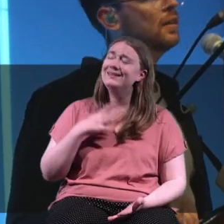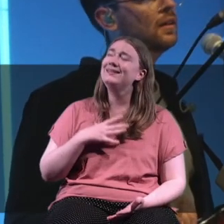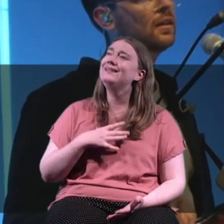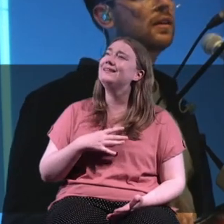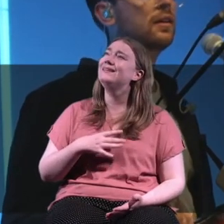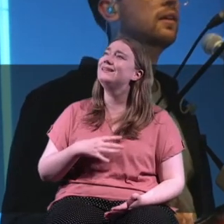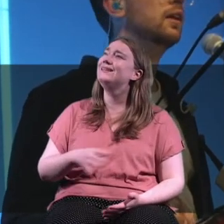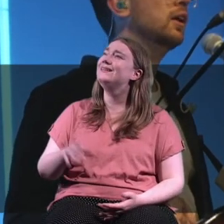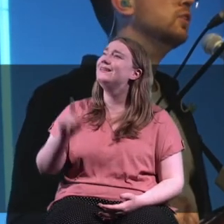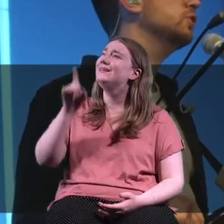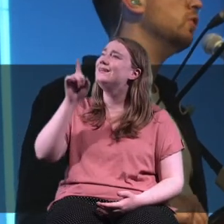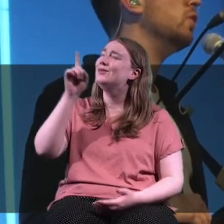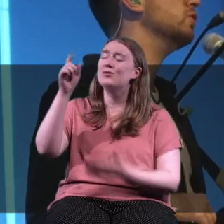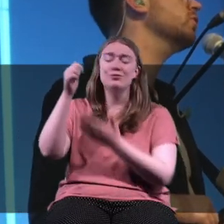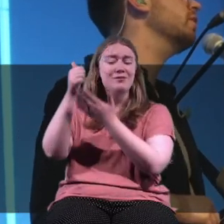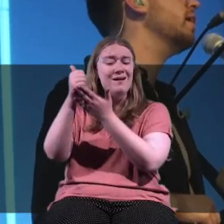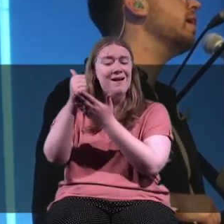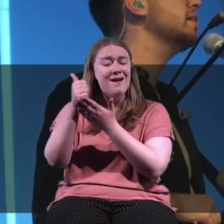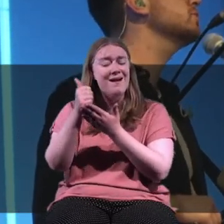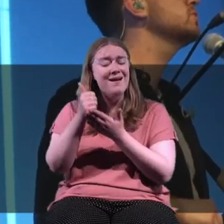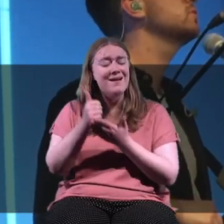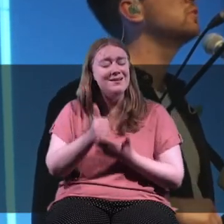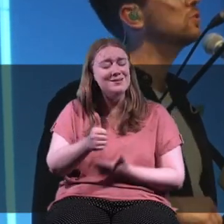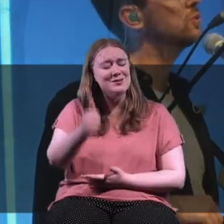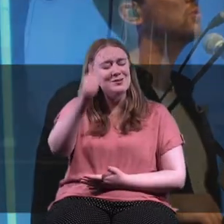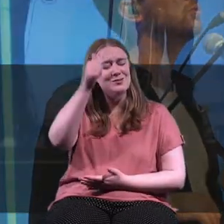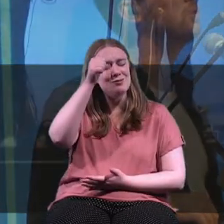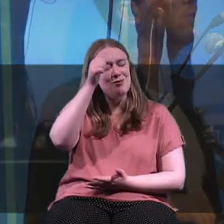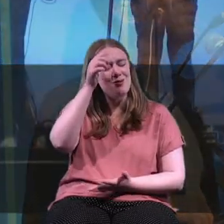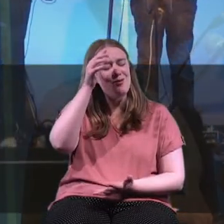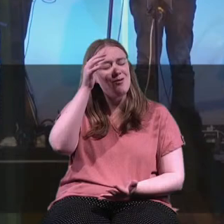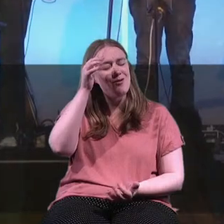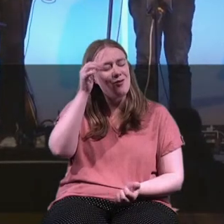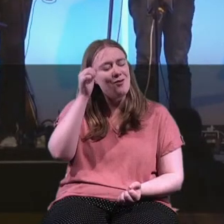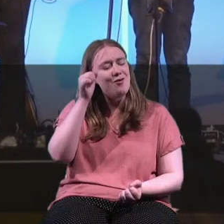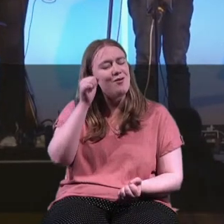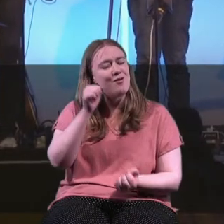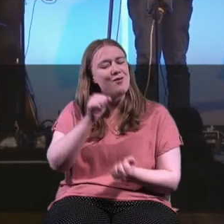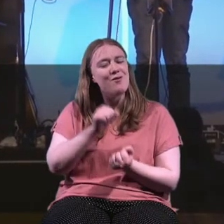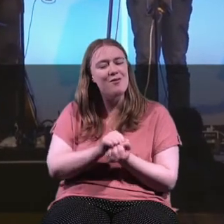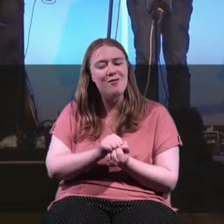I need your grace to know.